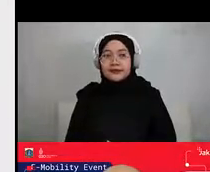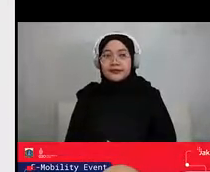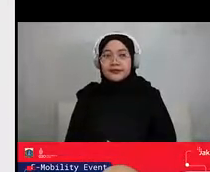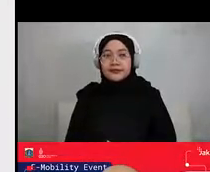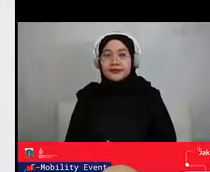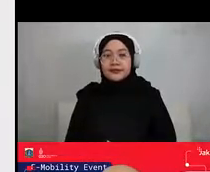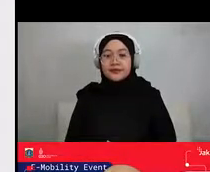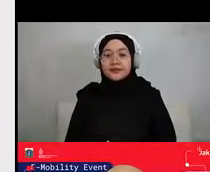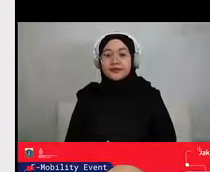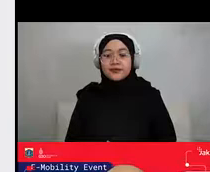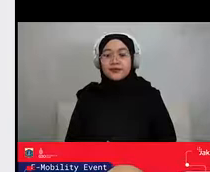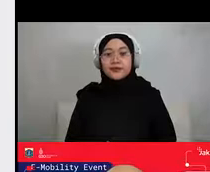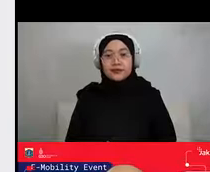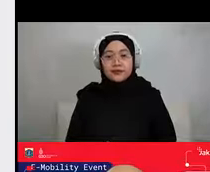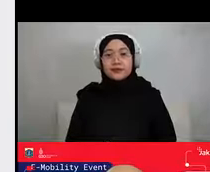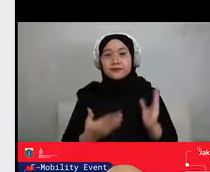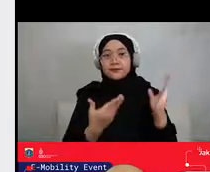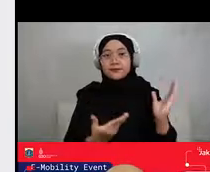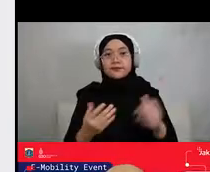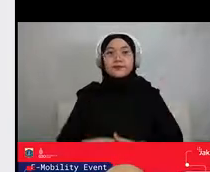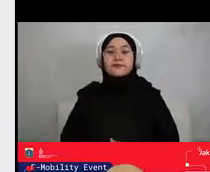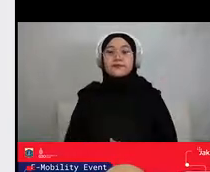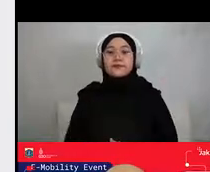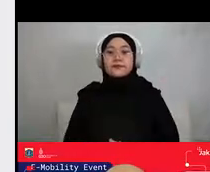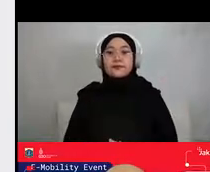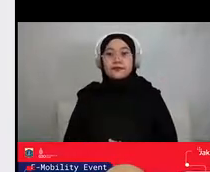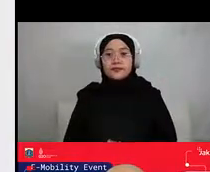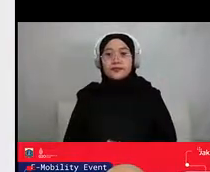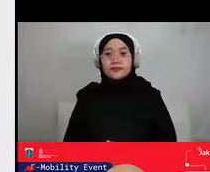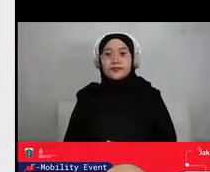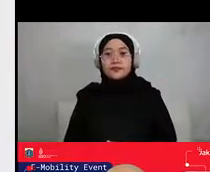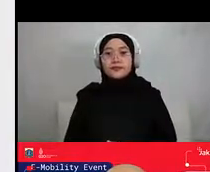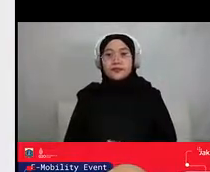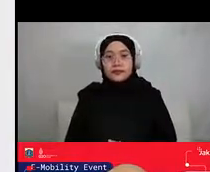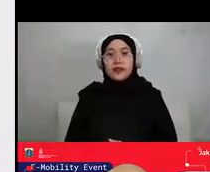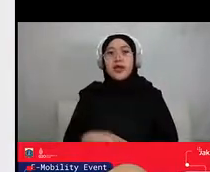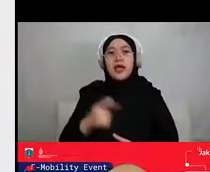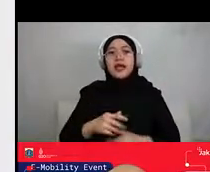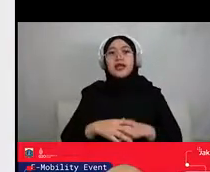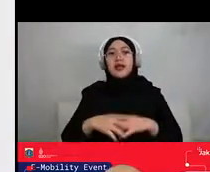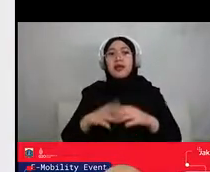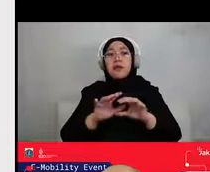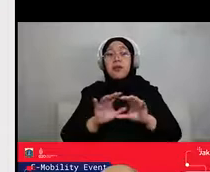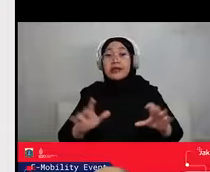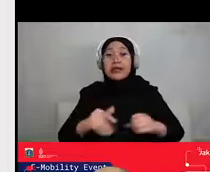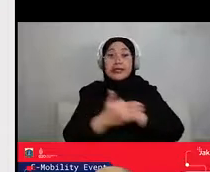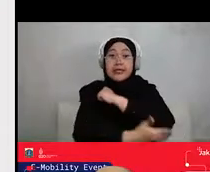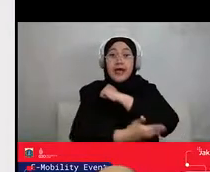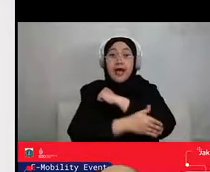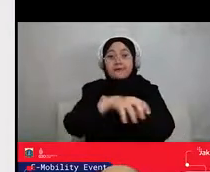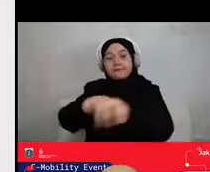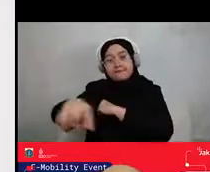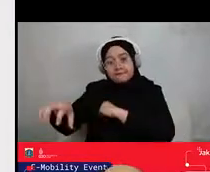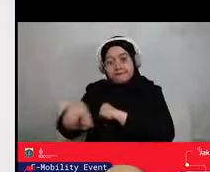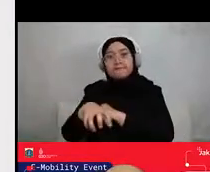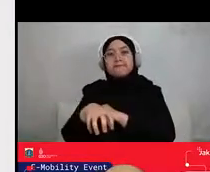These are the global trends where we see the various drivers or motivations to